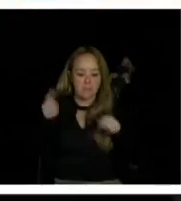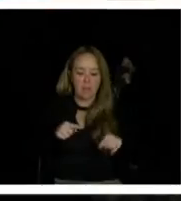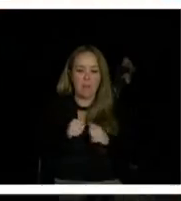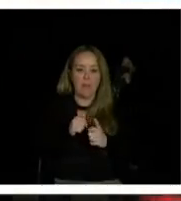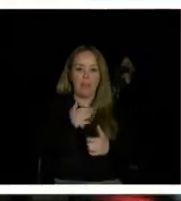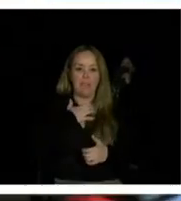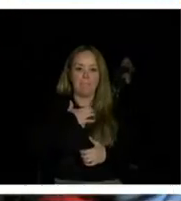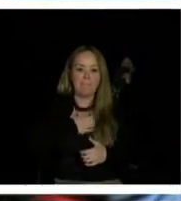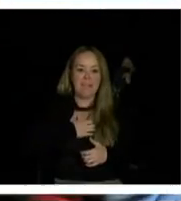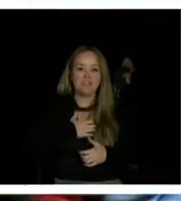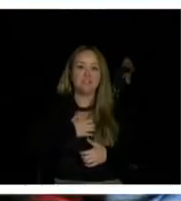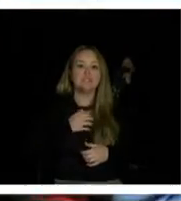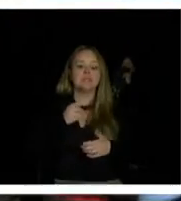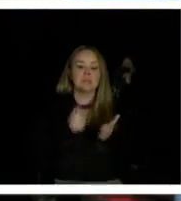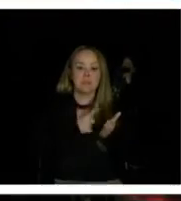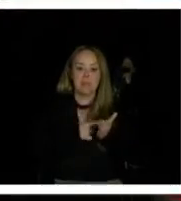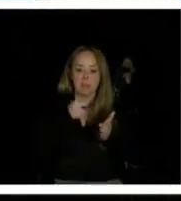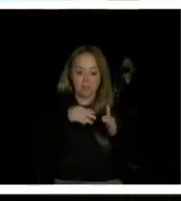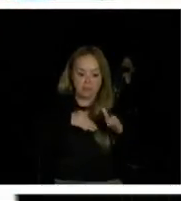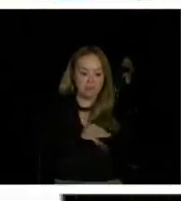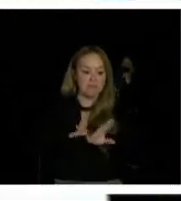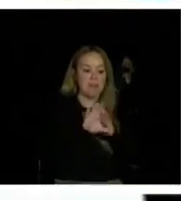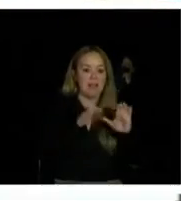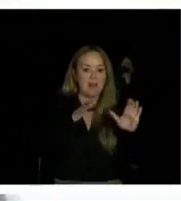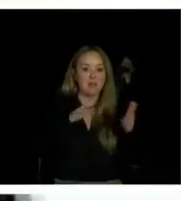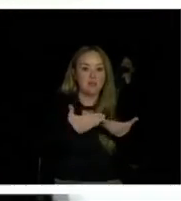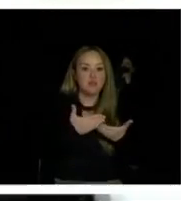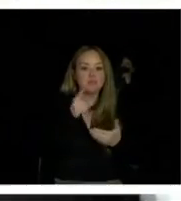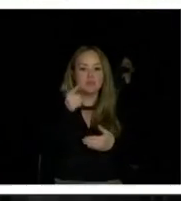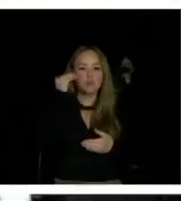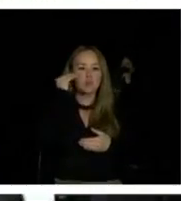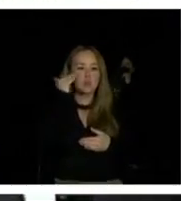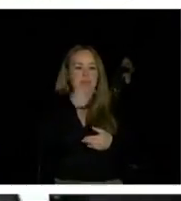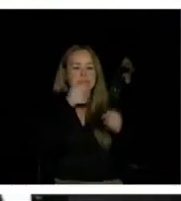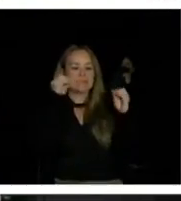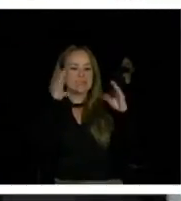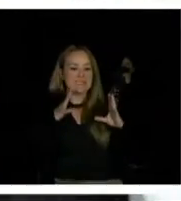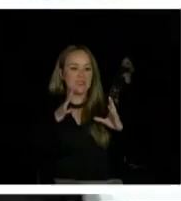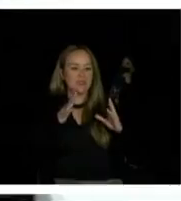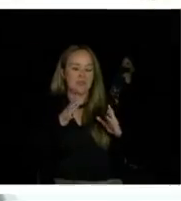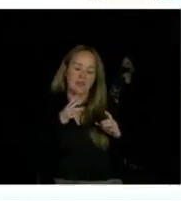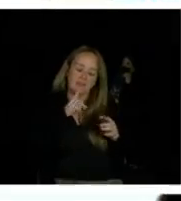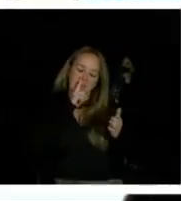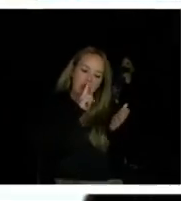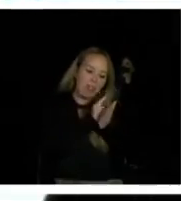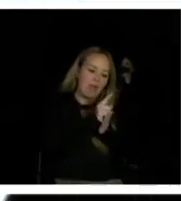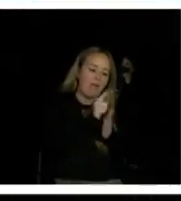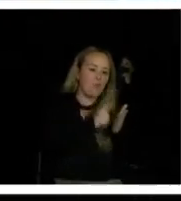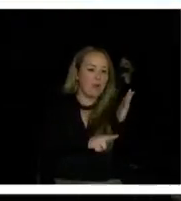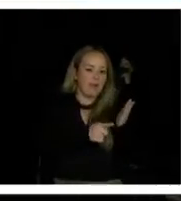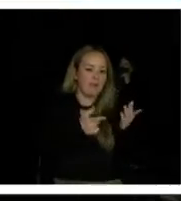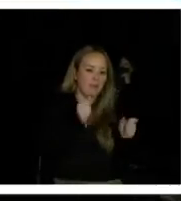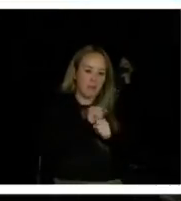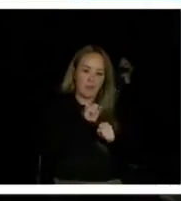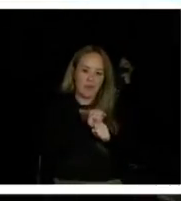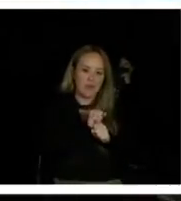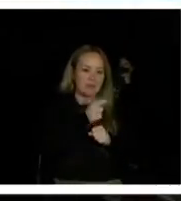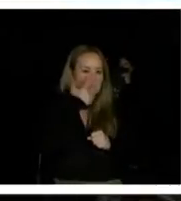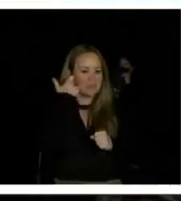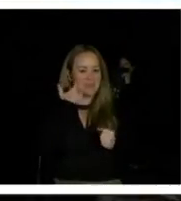know, sometimes you walk into a classroom and you know a teacher is just in love with what they do because it